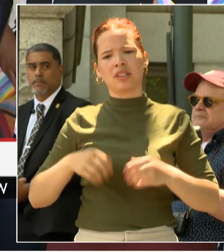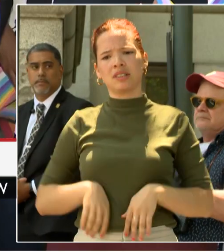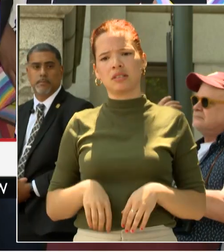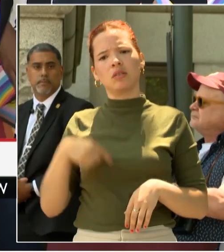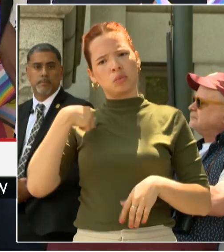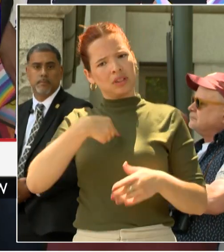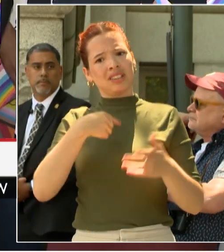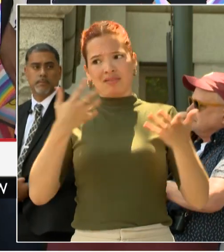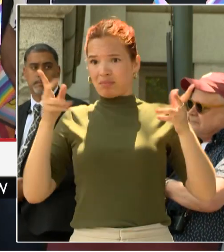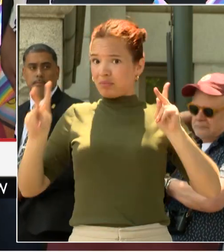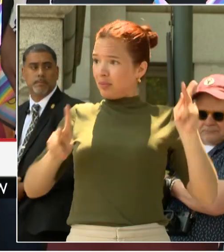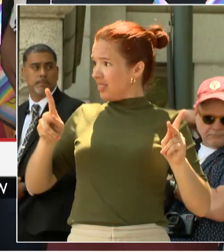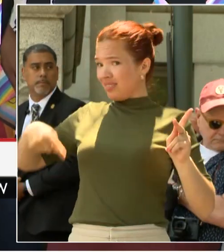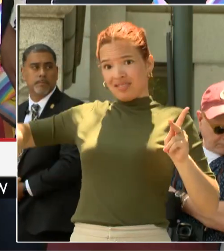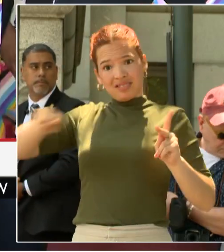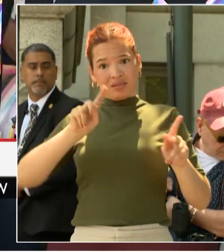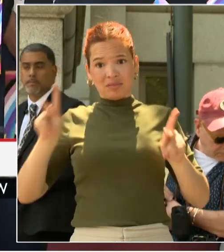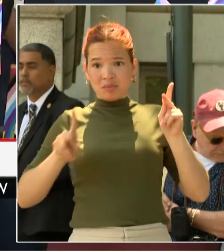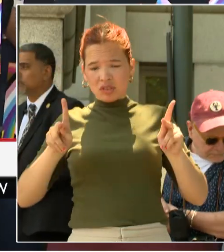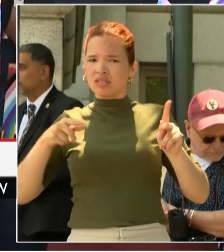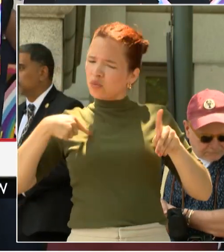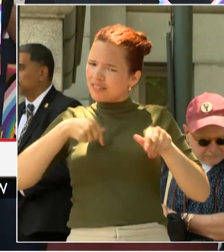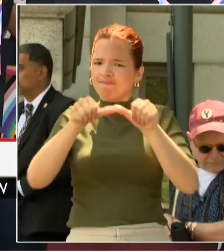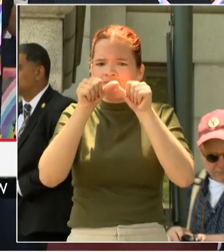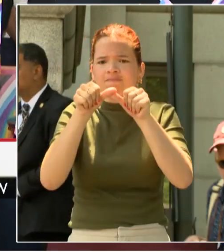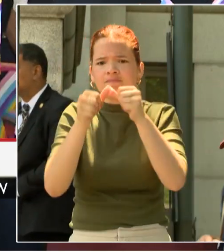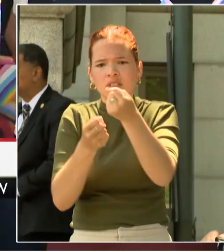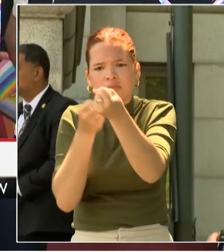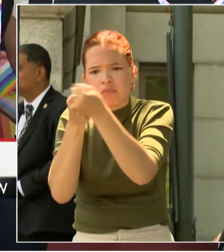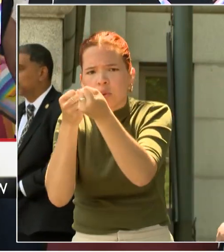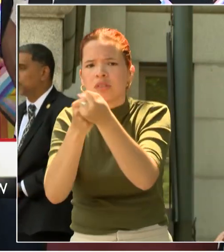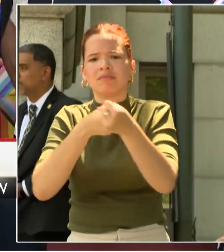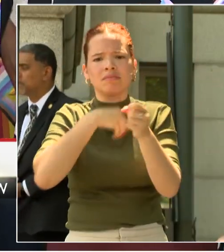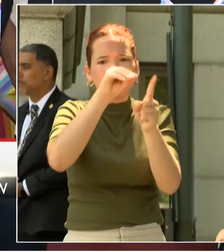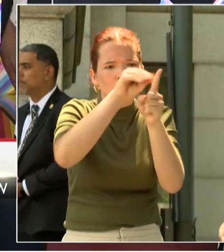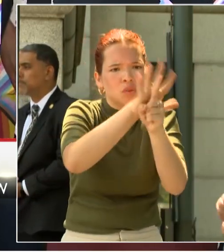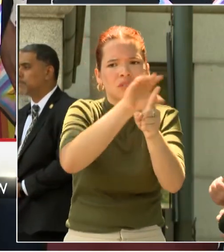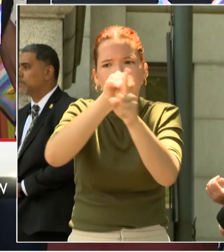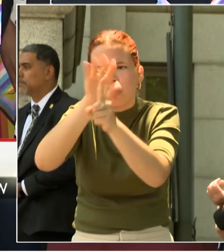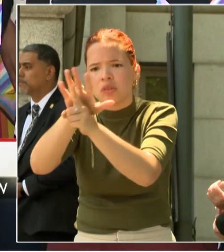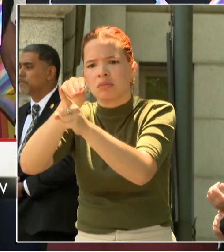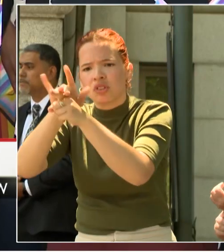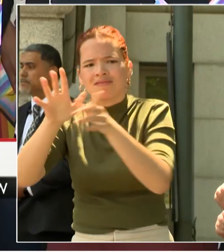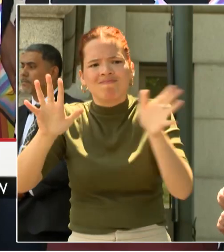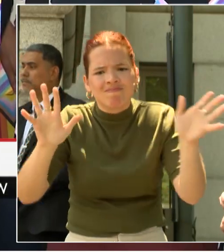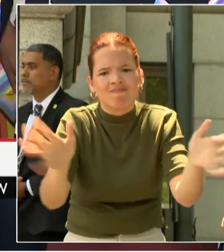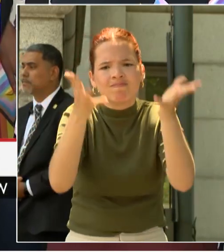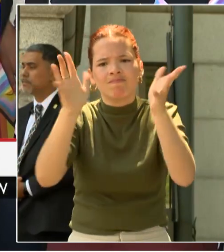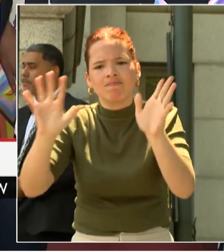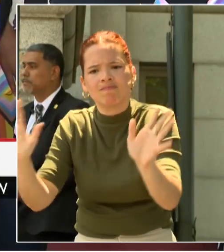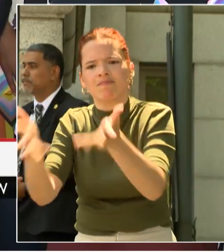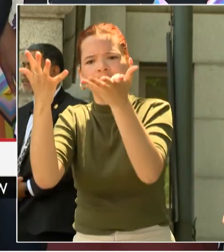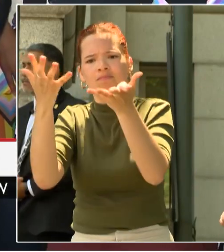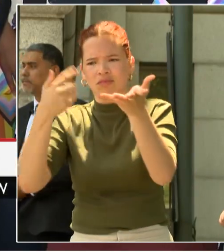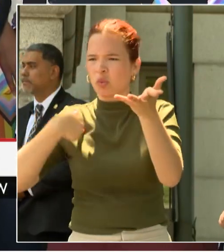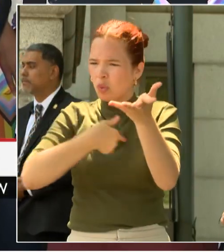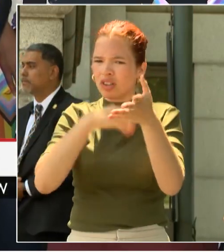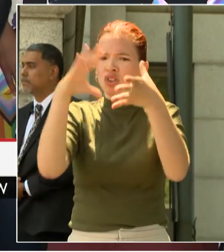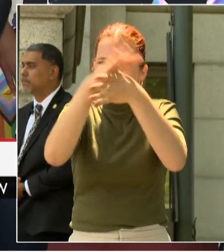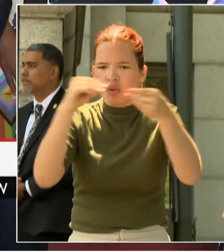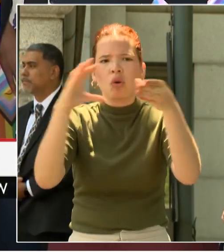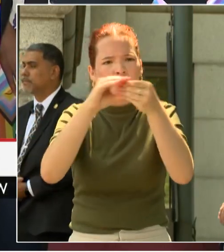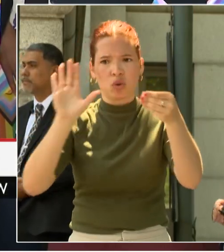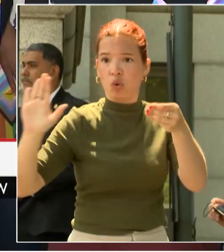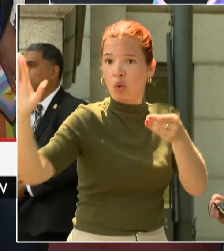people, continue to advocate, educate, and amplify our voices so that we are heard. Let